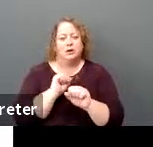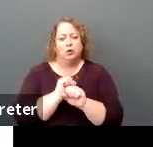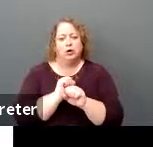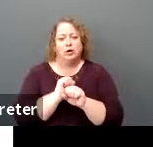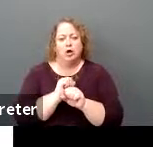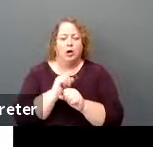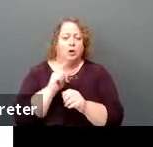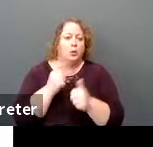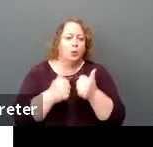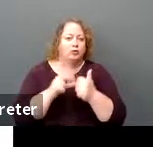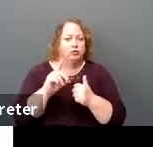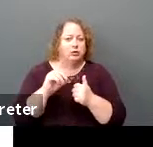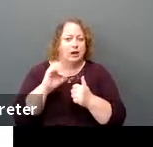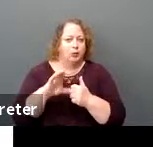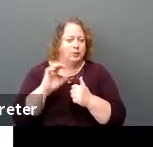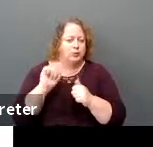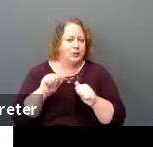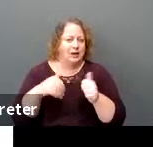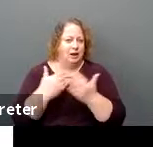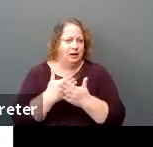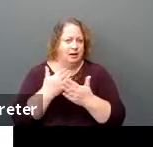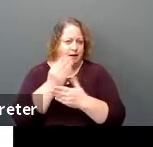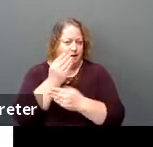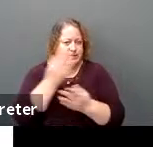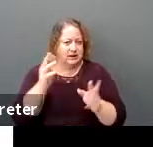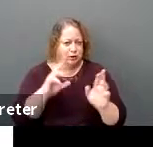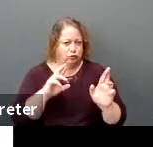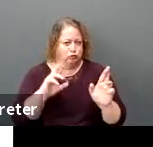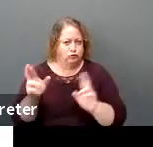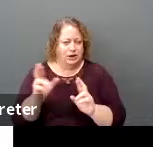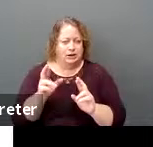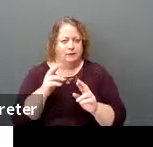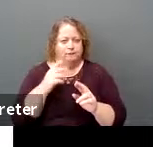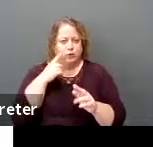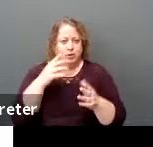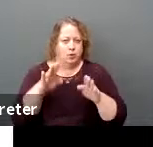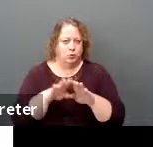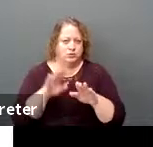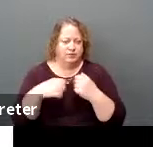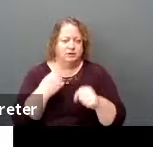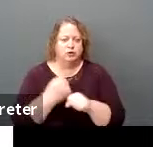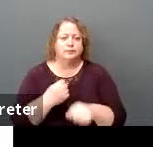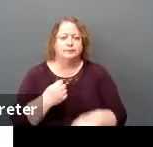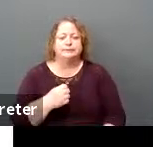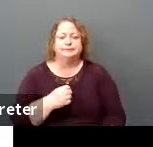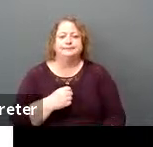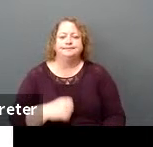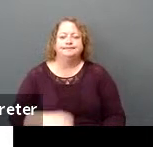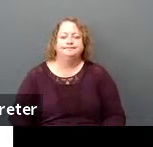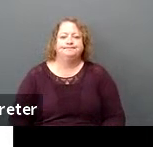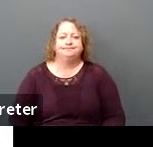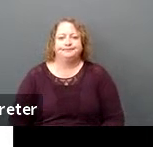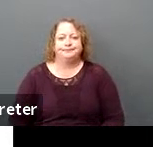on what documents we can have updated and out and ready to go by the close of the year.